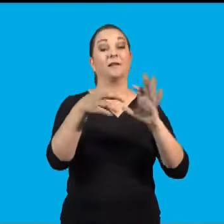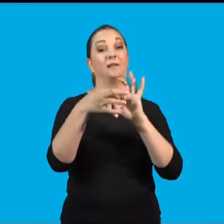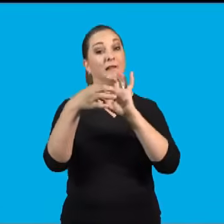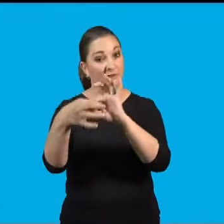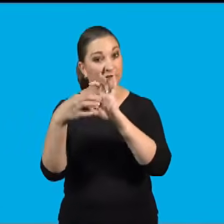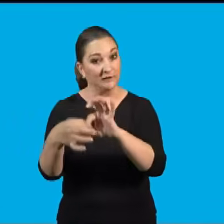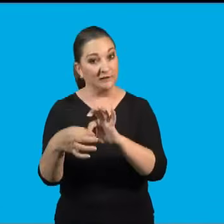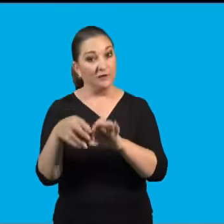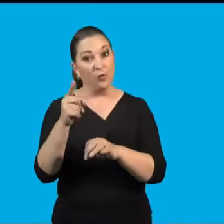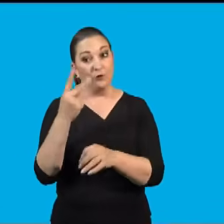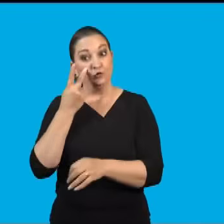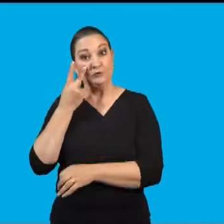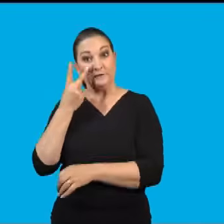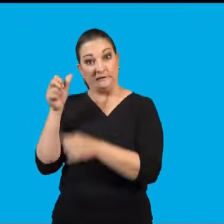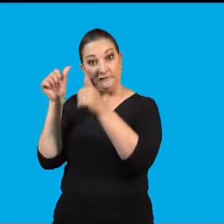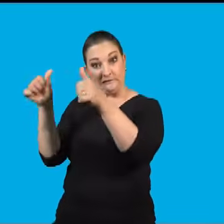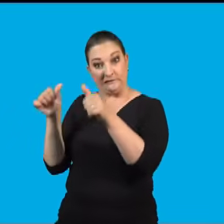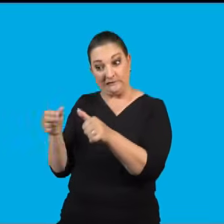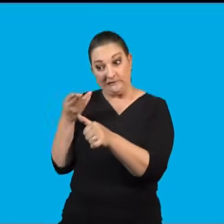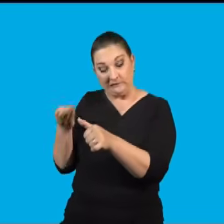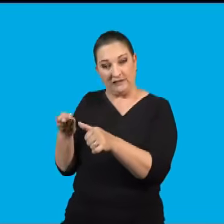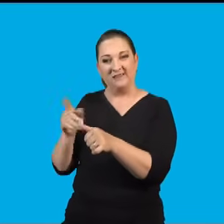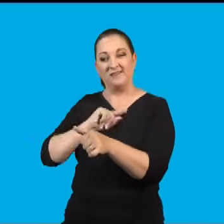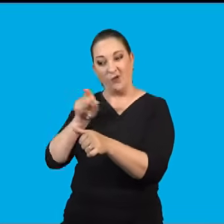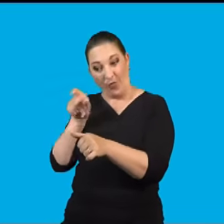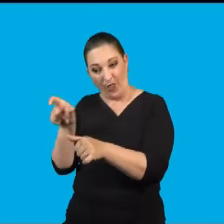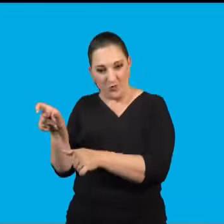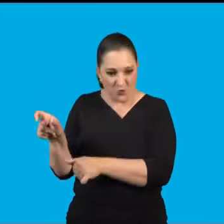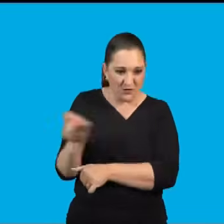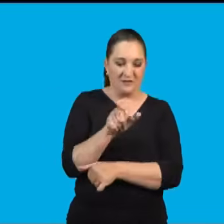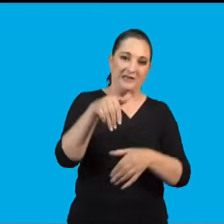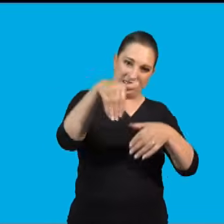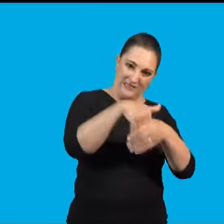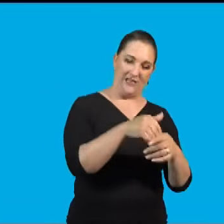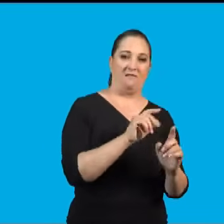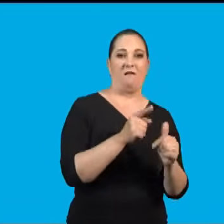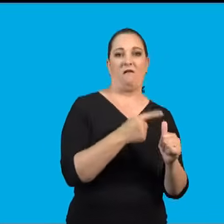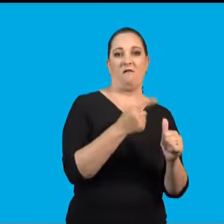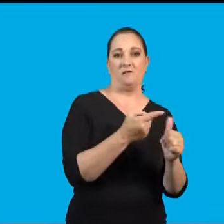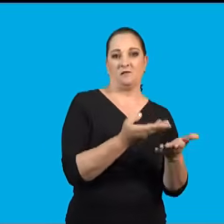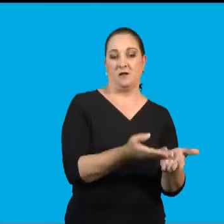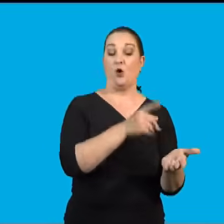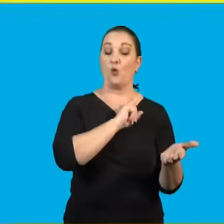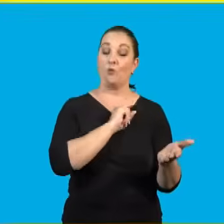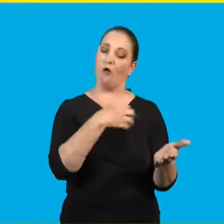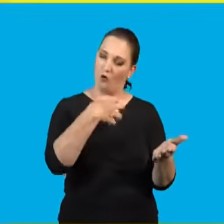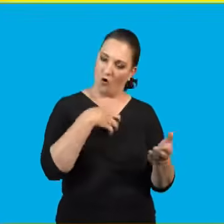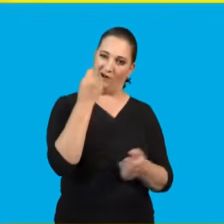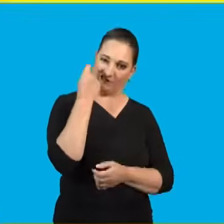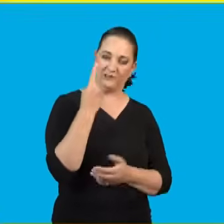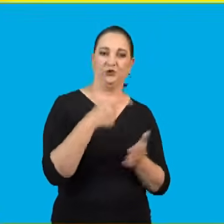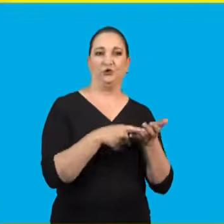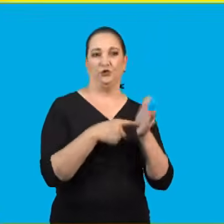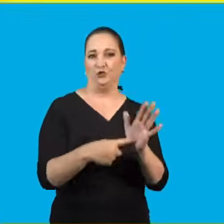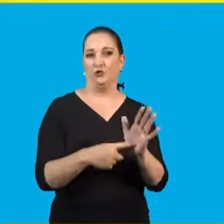that link between what is said in the source and the response that you are going to give to show your own